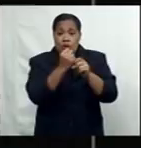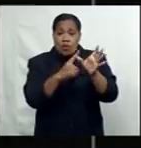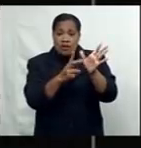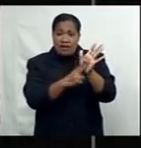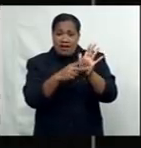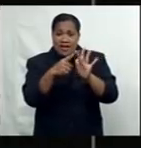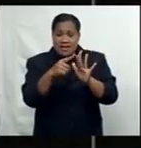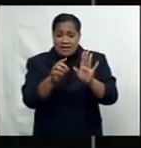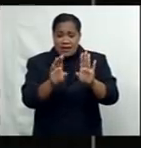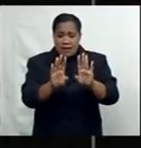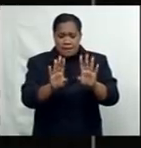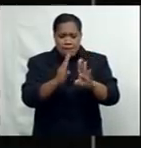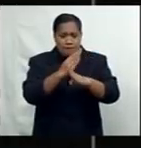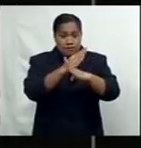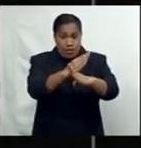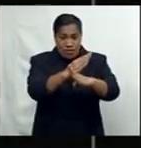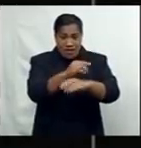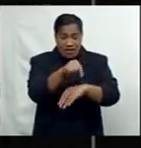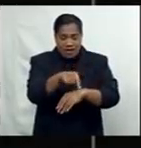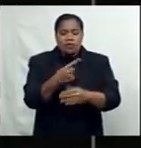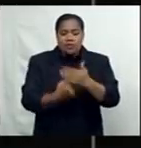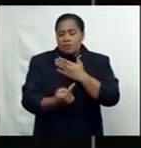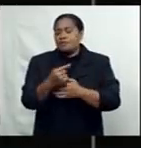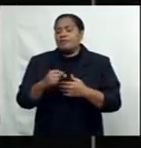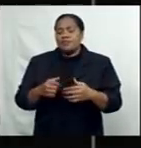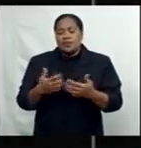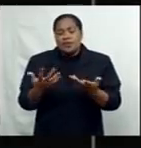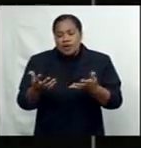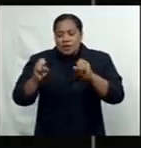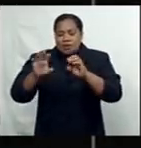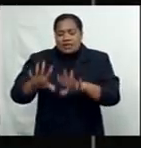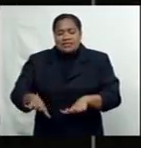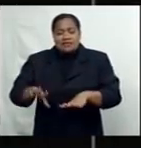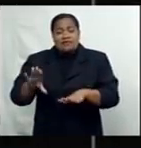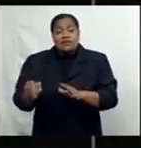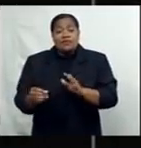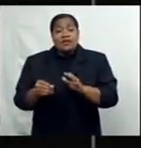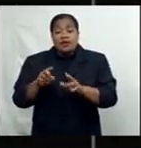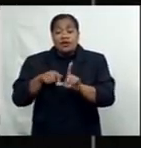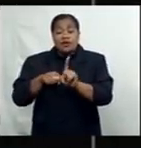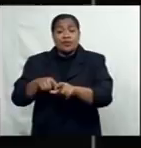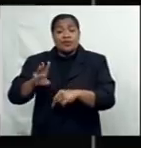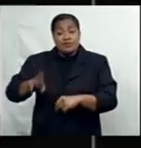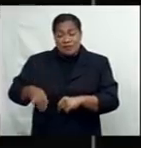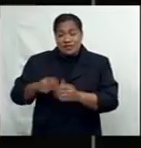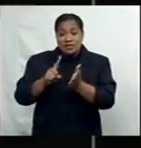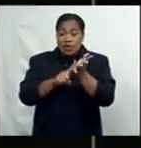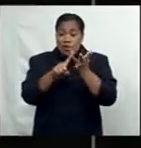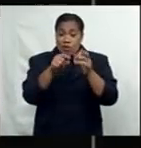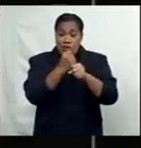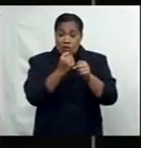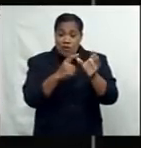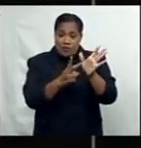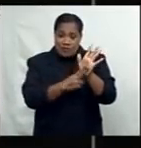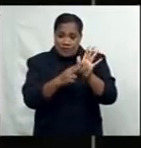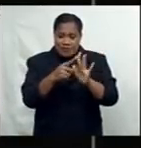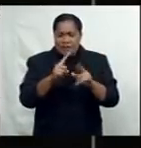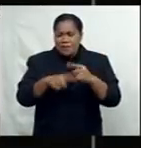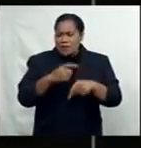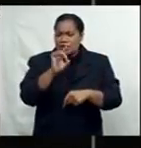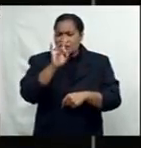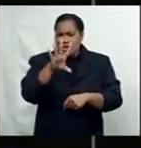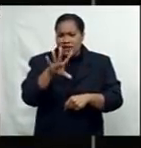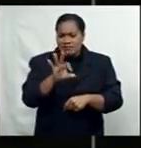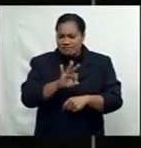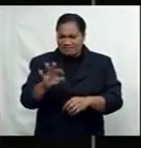in disguise for Longani youth members and aspiring entrepreneurs. About 10 unemployed youth are now resorting